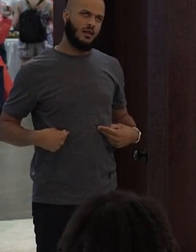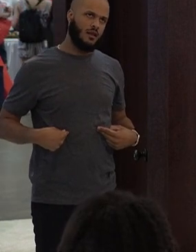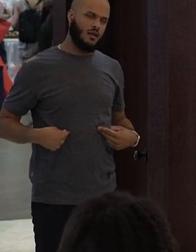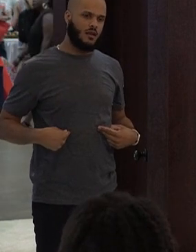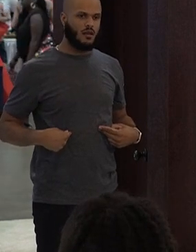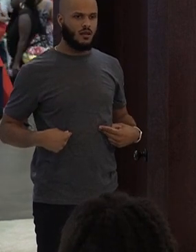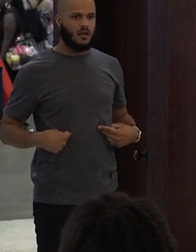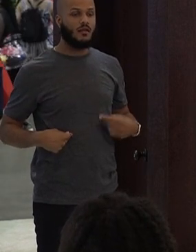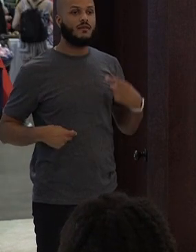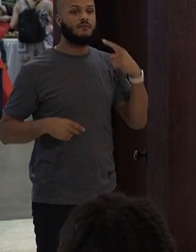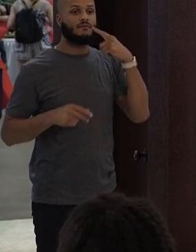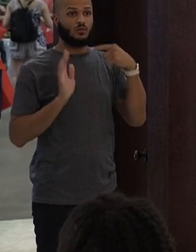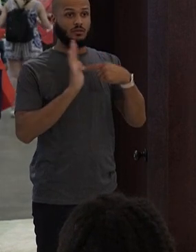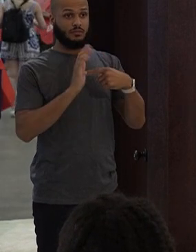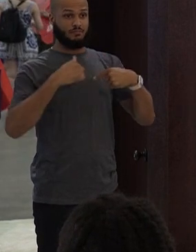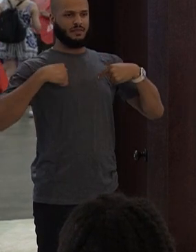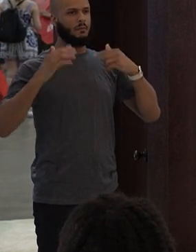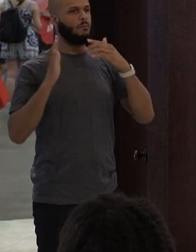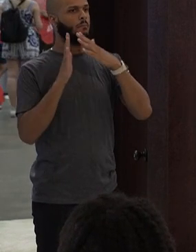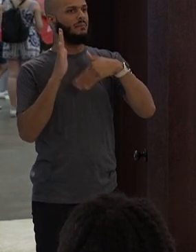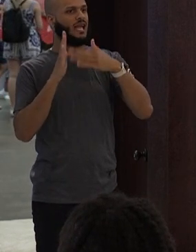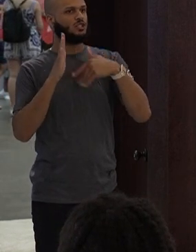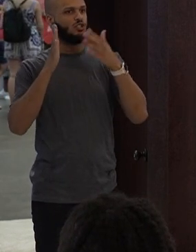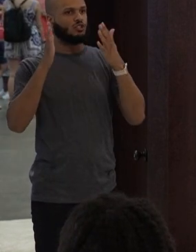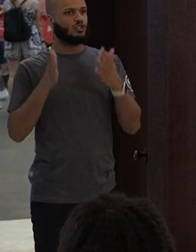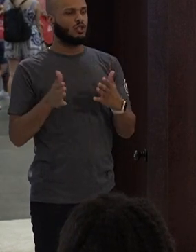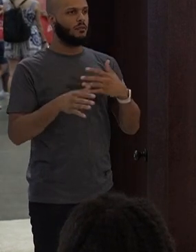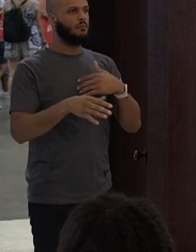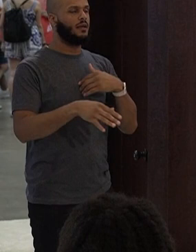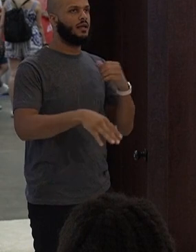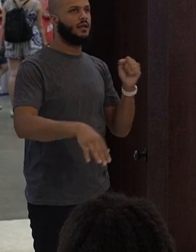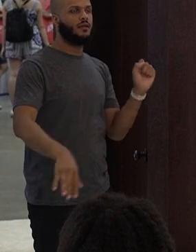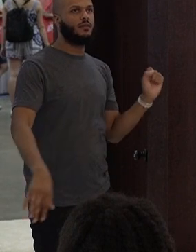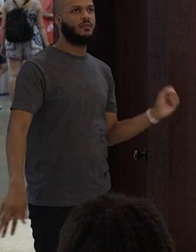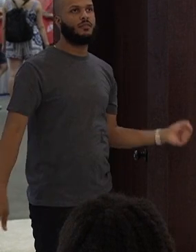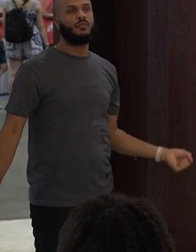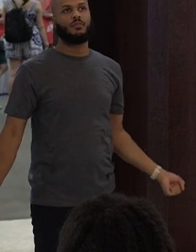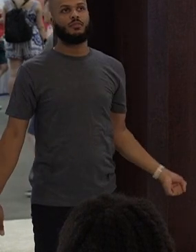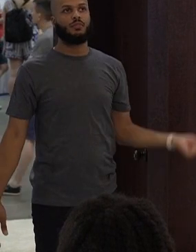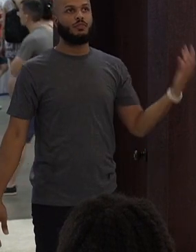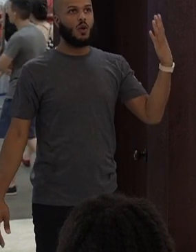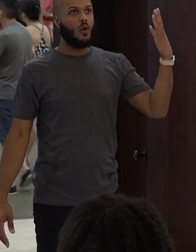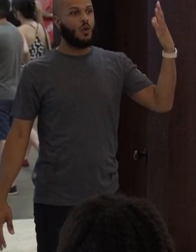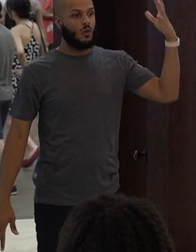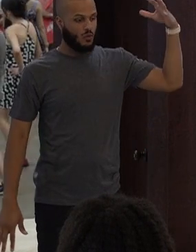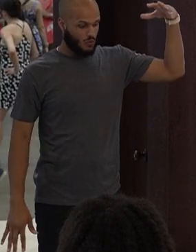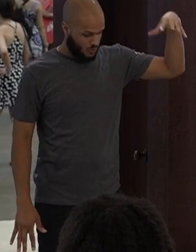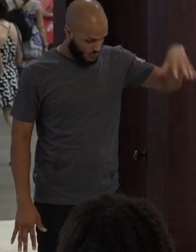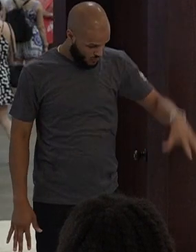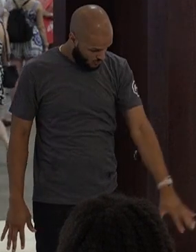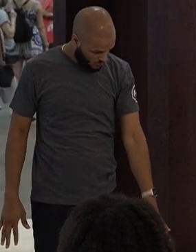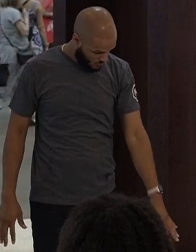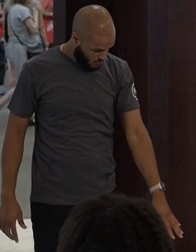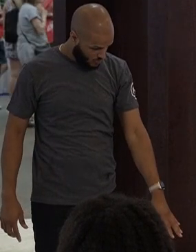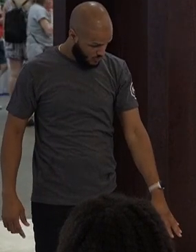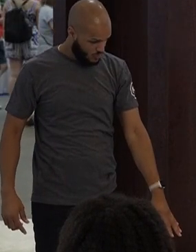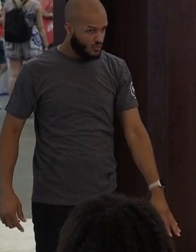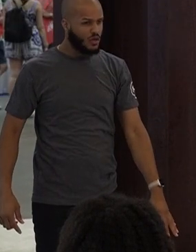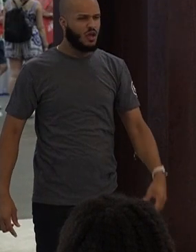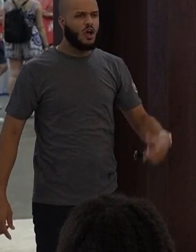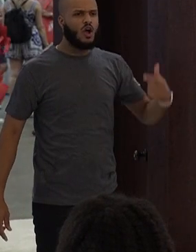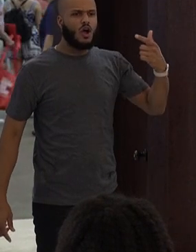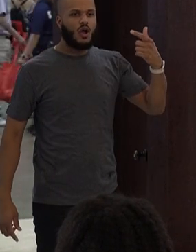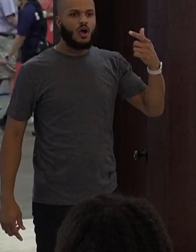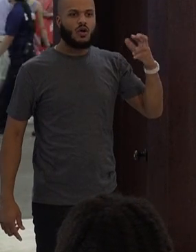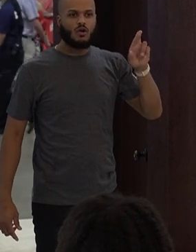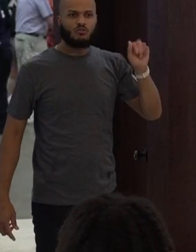fringe scenario, let's say I'm a painter, I throw a bucket of paint into the air and then it falls onto a canvas. Am I making that, or is it gravity? Is it the